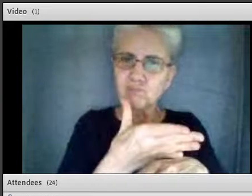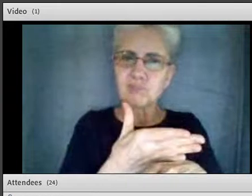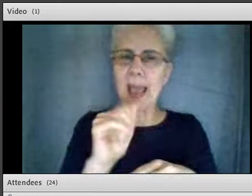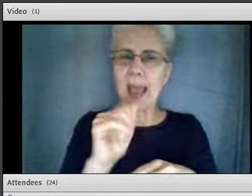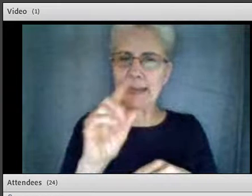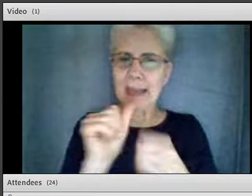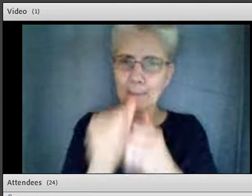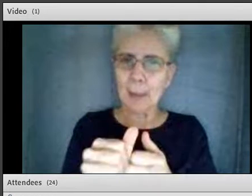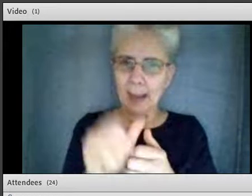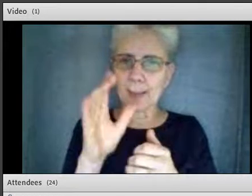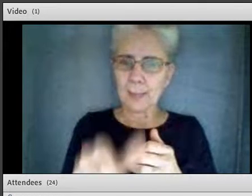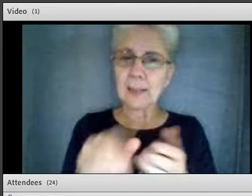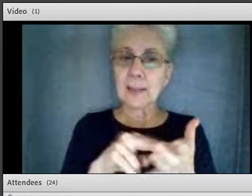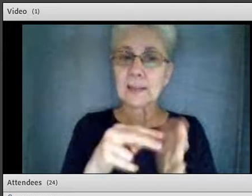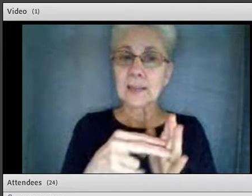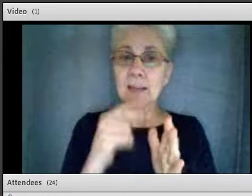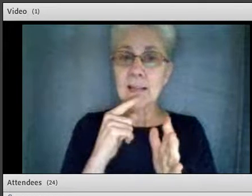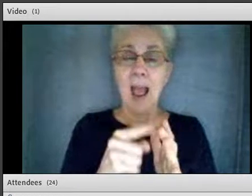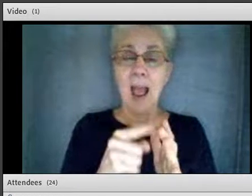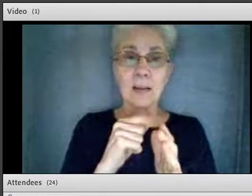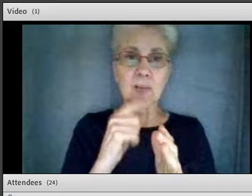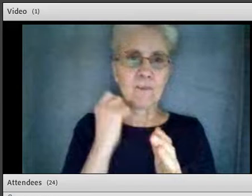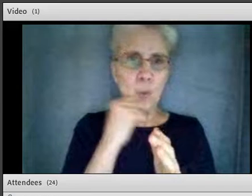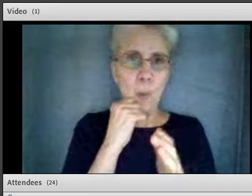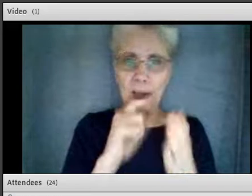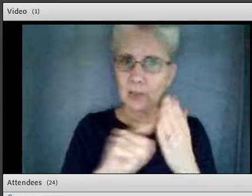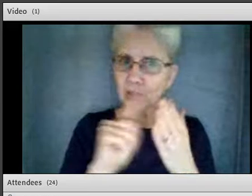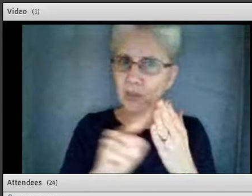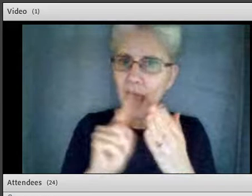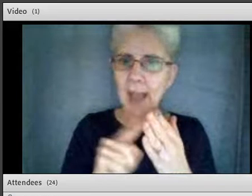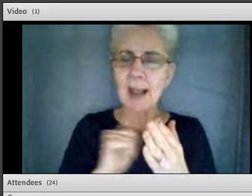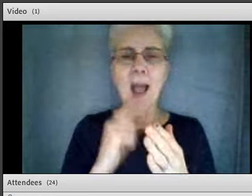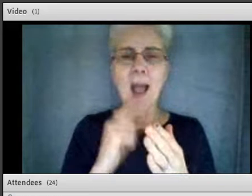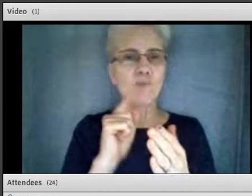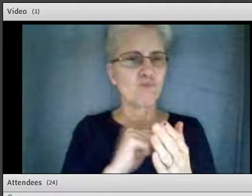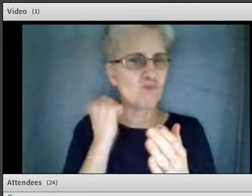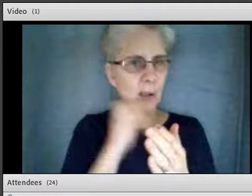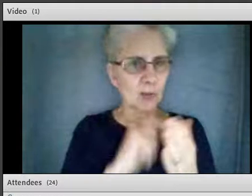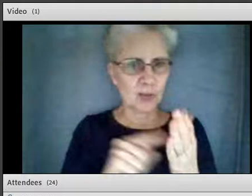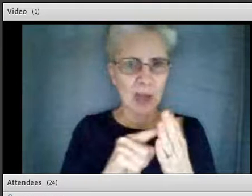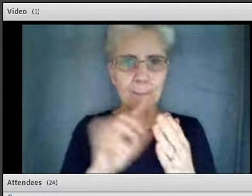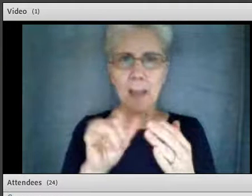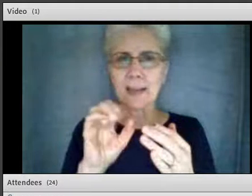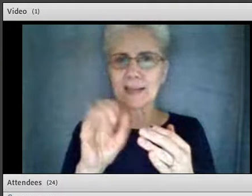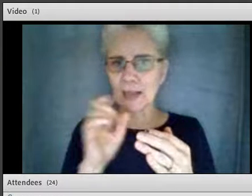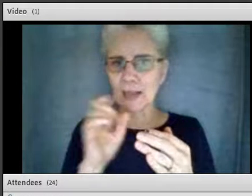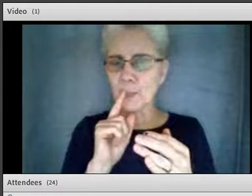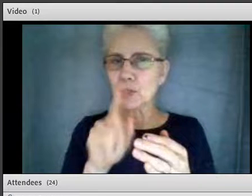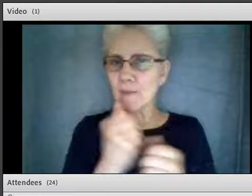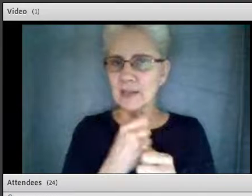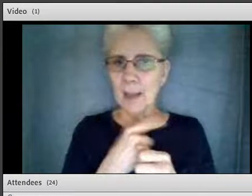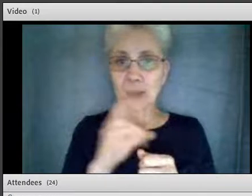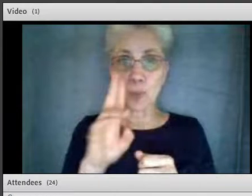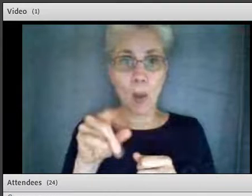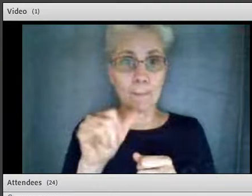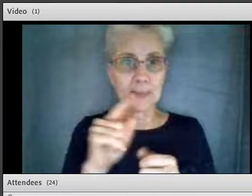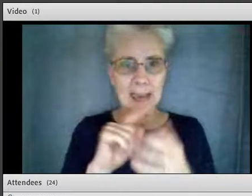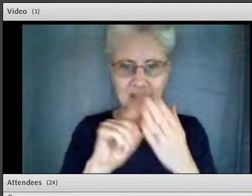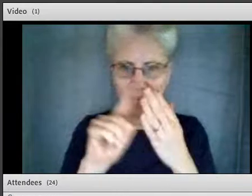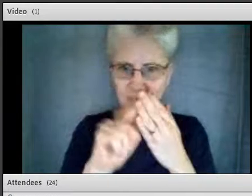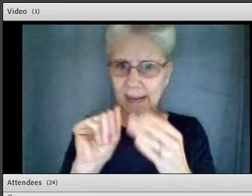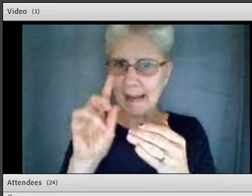he regularly checks. I regularly check my sites to make sure. Every time I do an update, I run an ADA check to make sure what I did